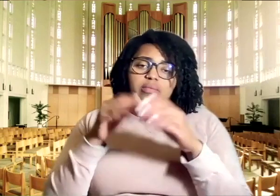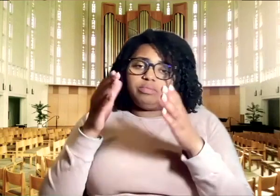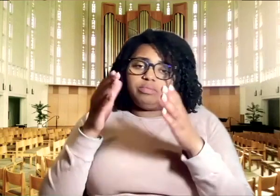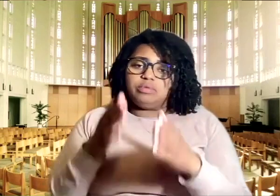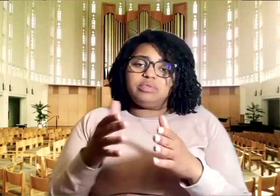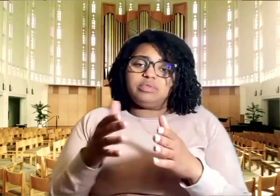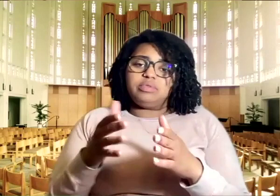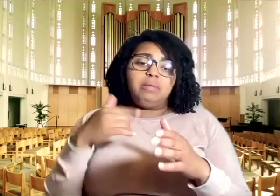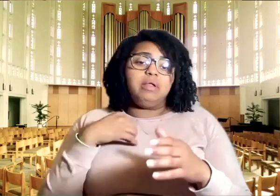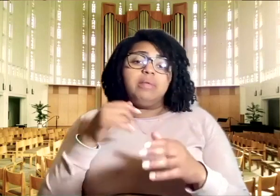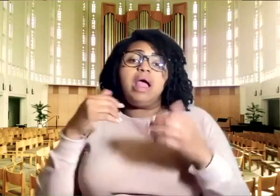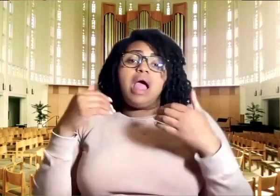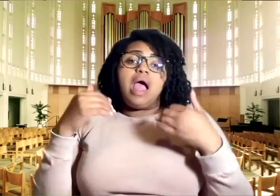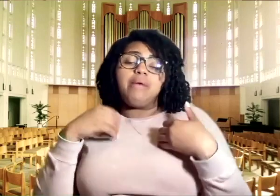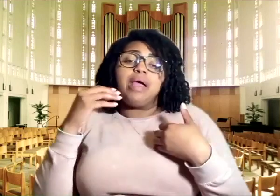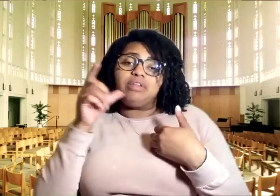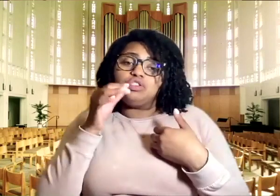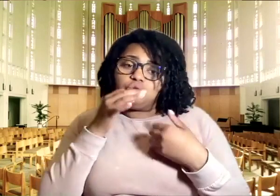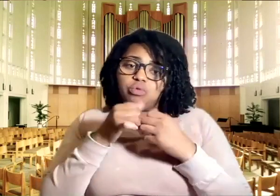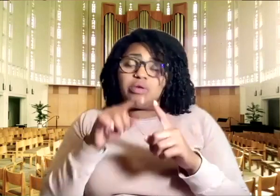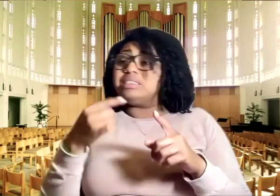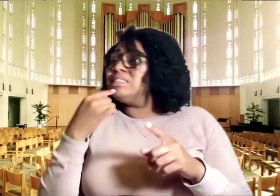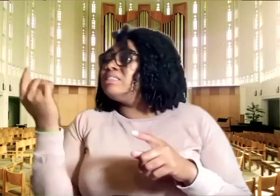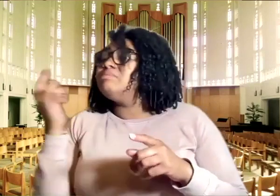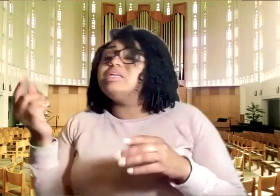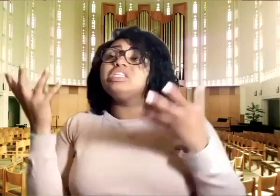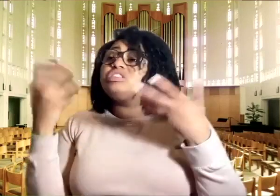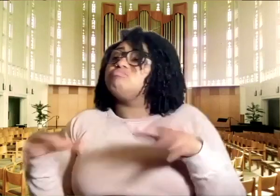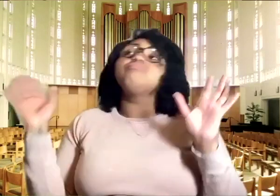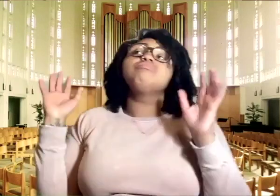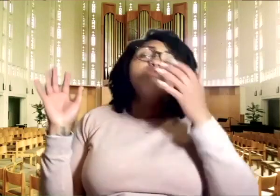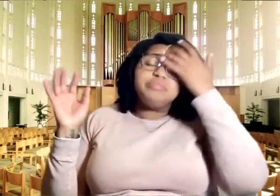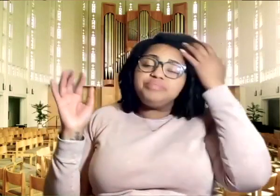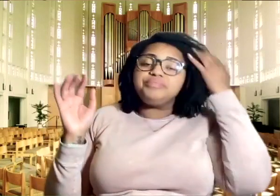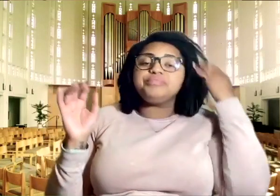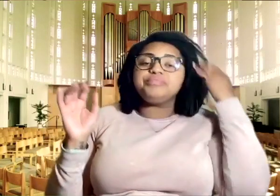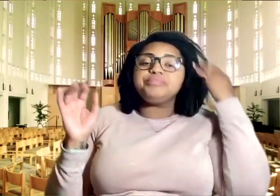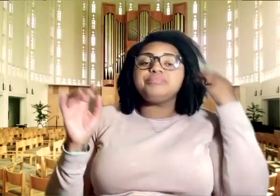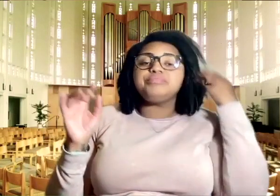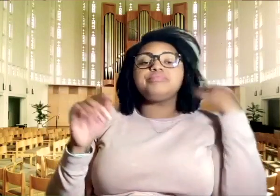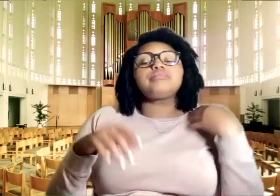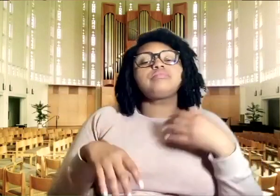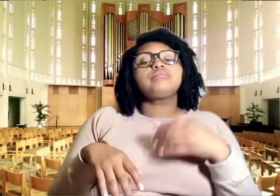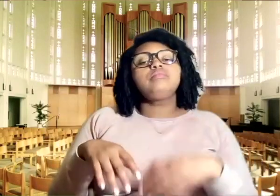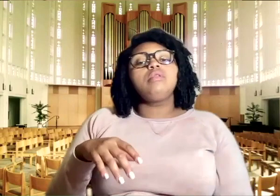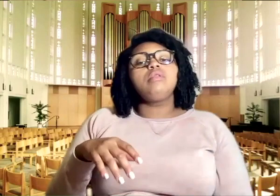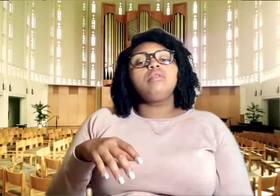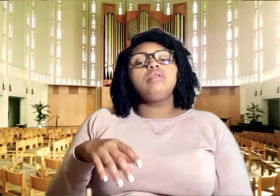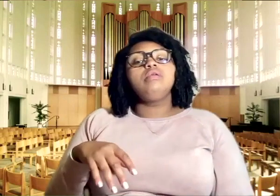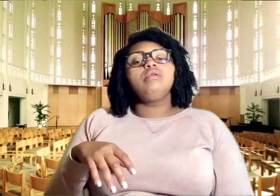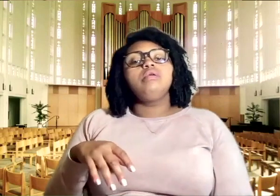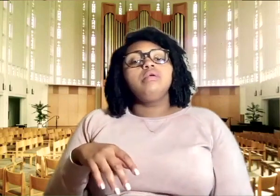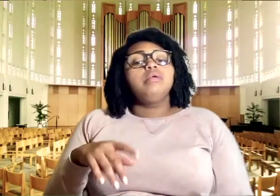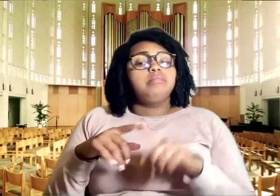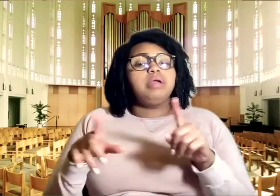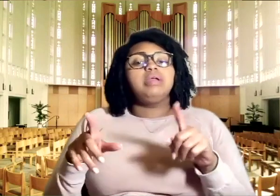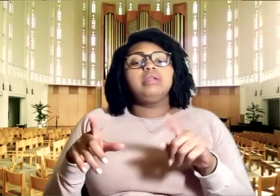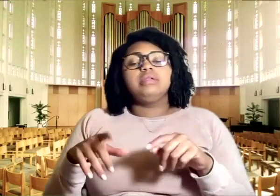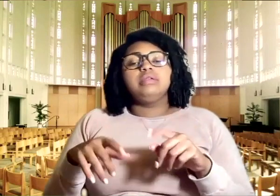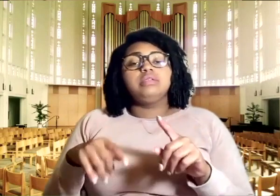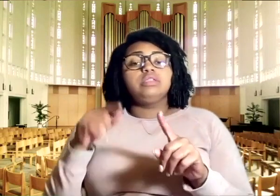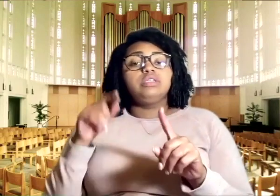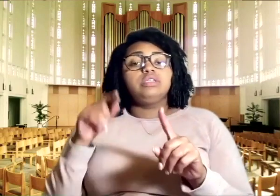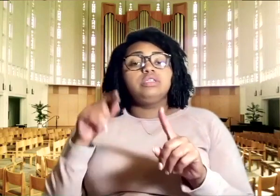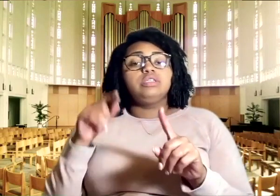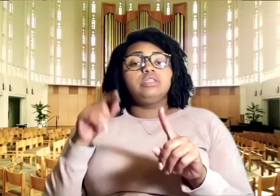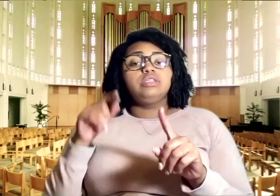thing and lets it go. And she highlights that the woman, Abishag, is safe, at least sexually, because